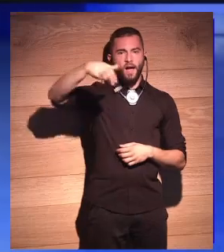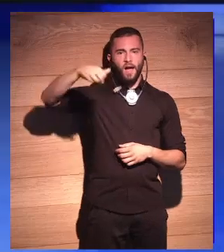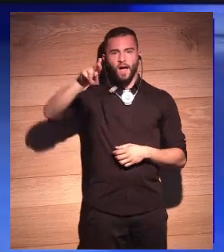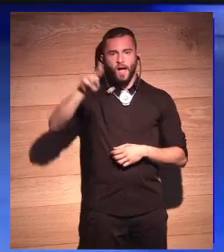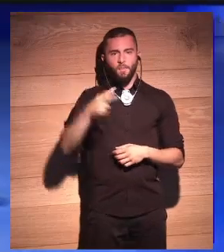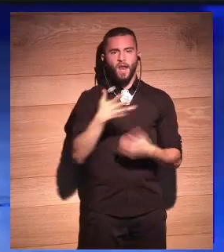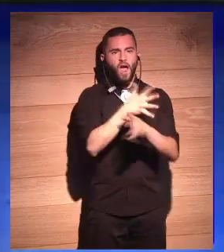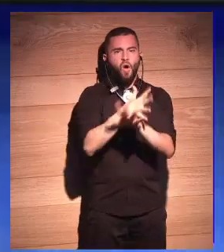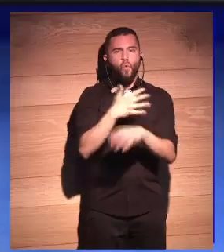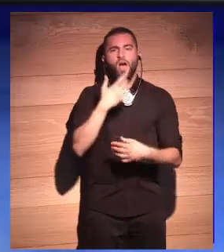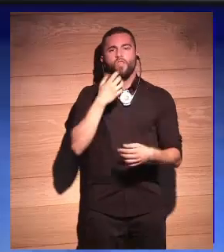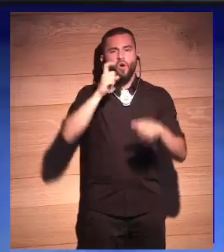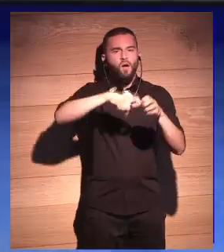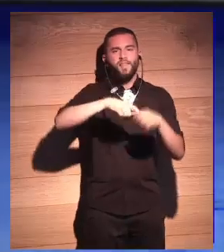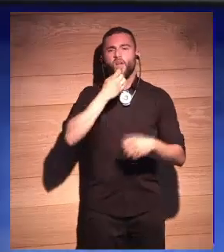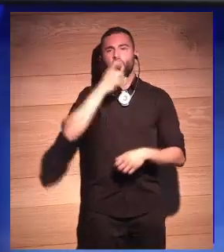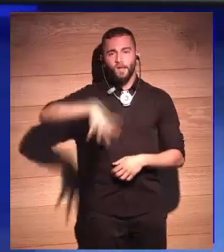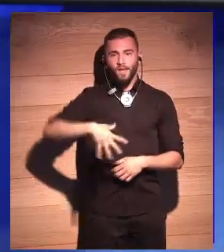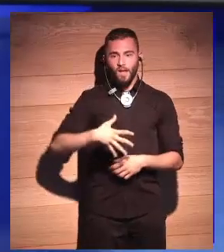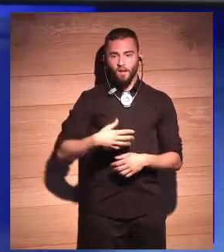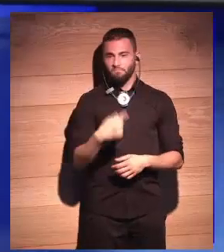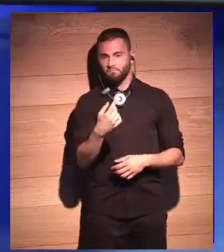Excellent. This will make a lot of sense for you.